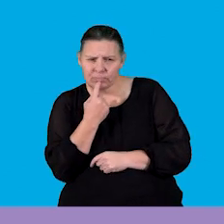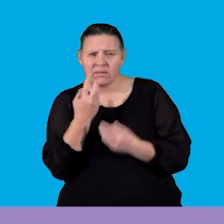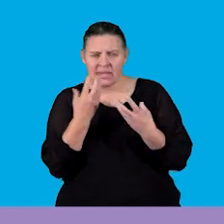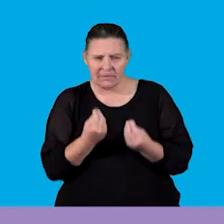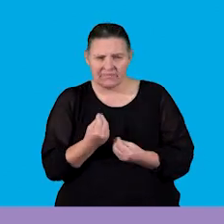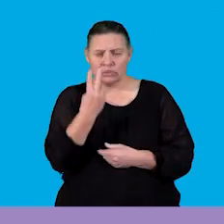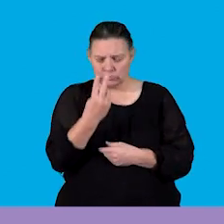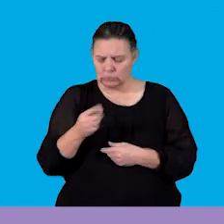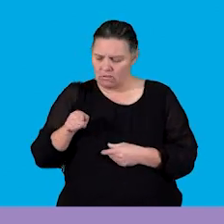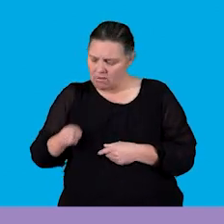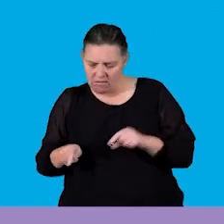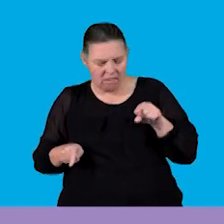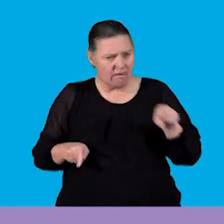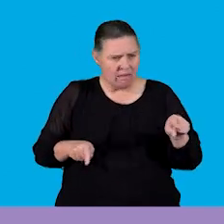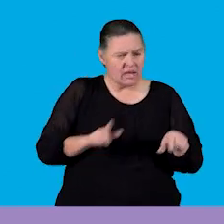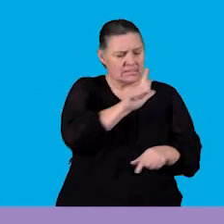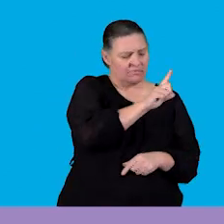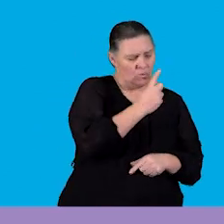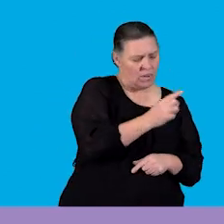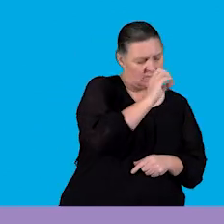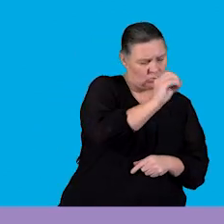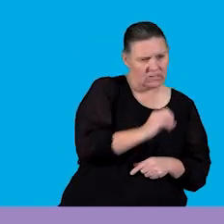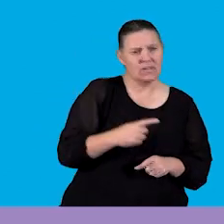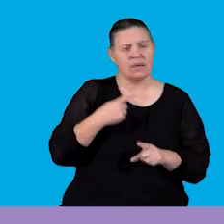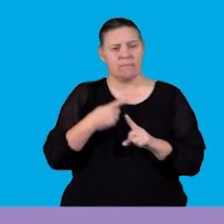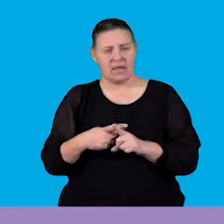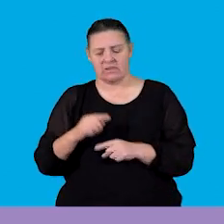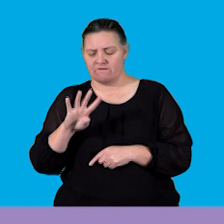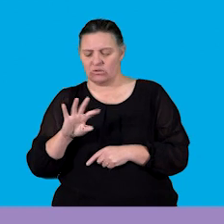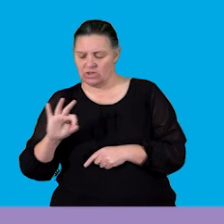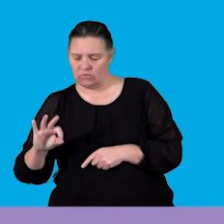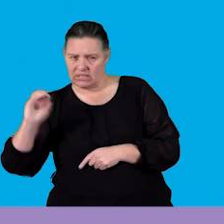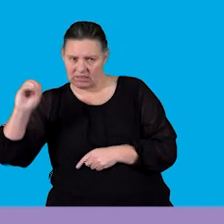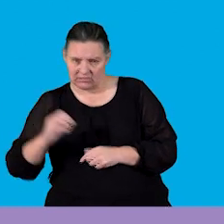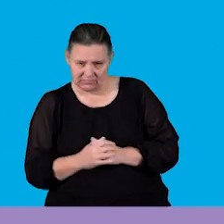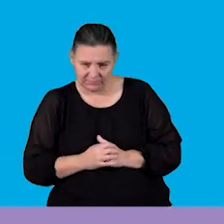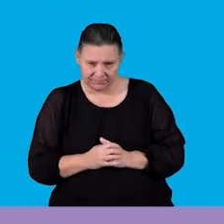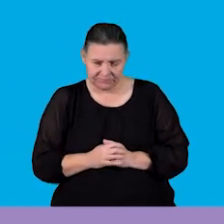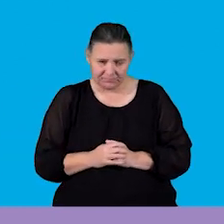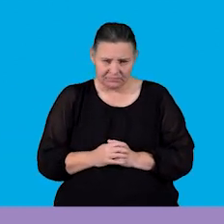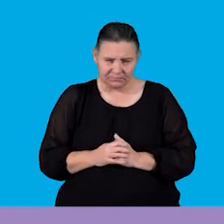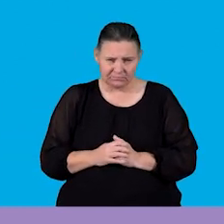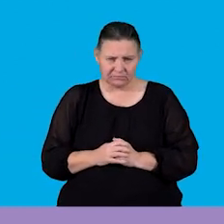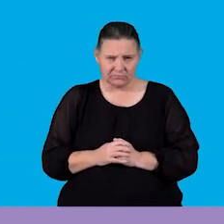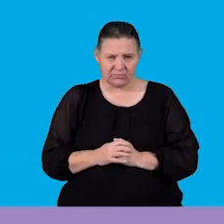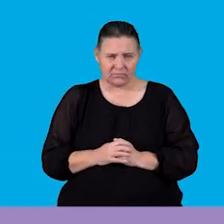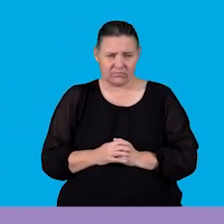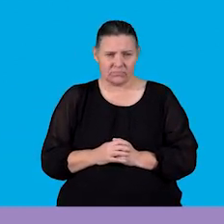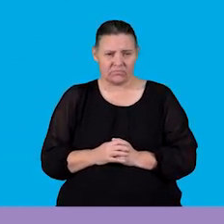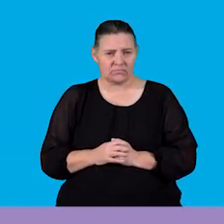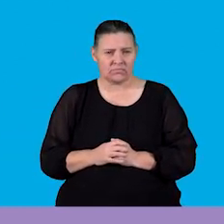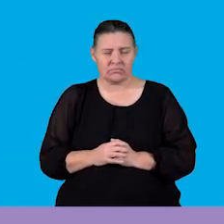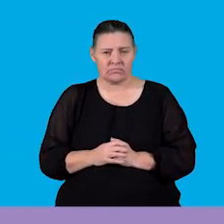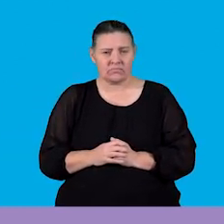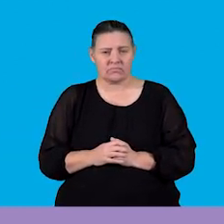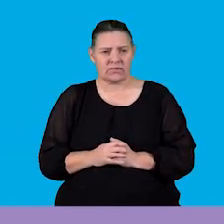have been given two angles, which are 71 degrees for angle P and 43